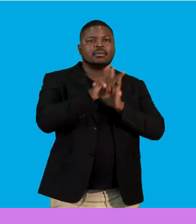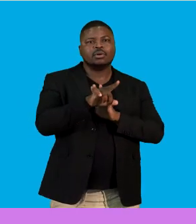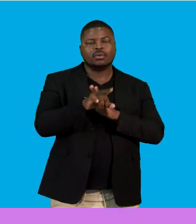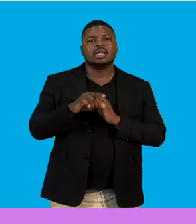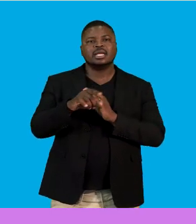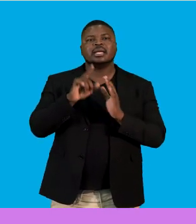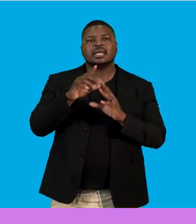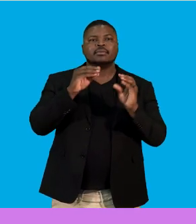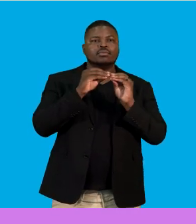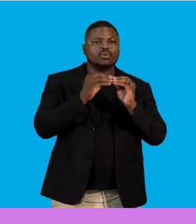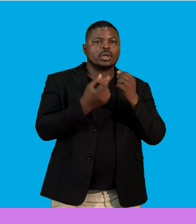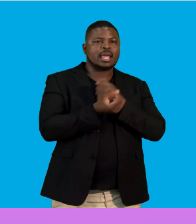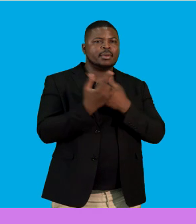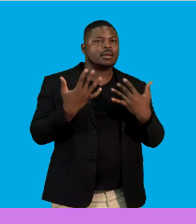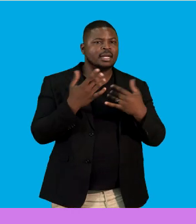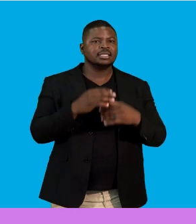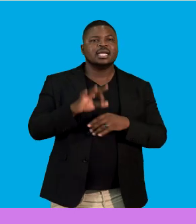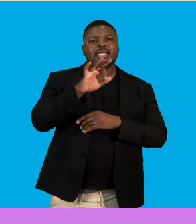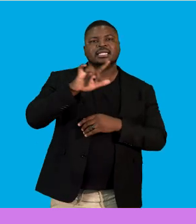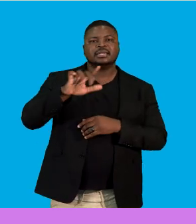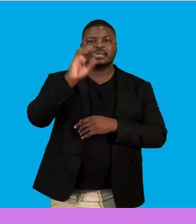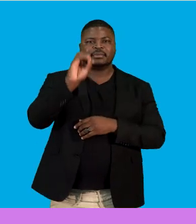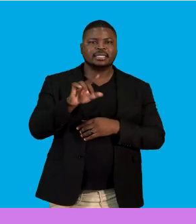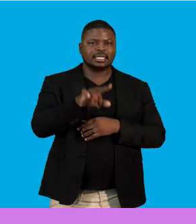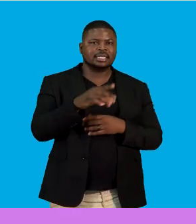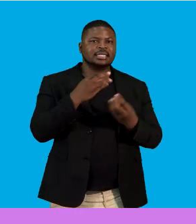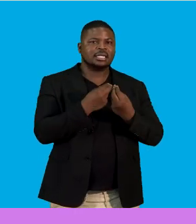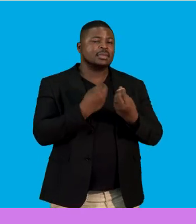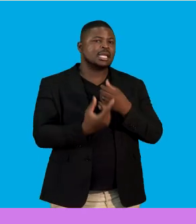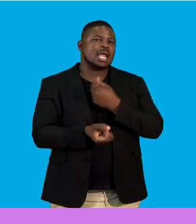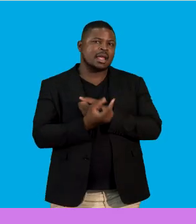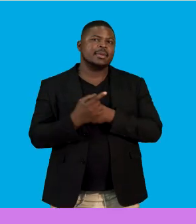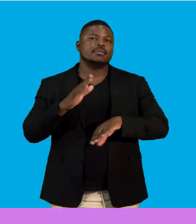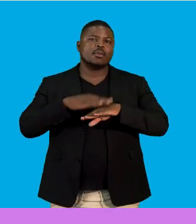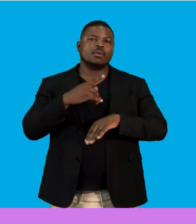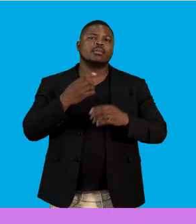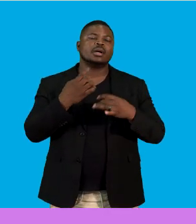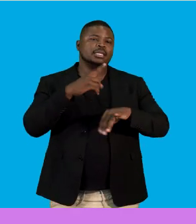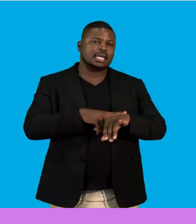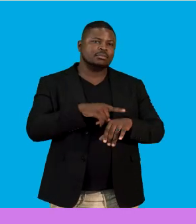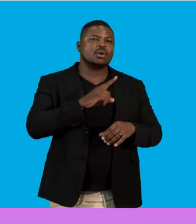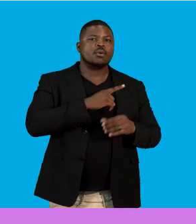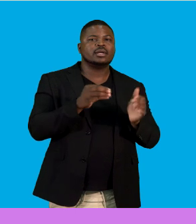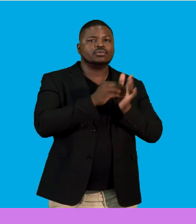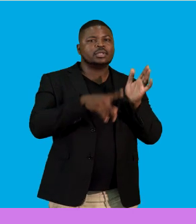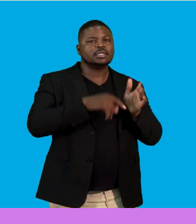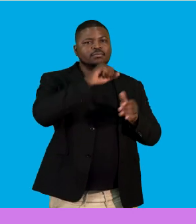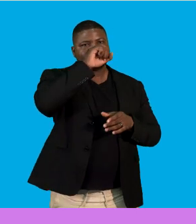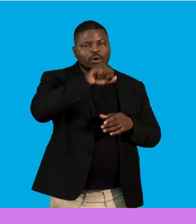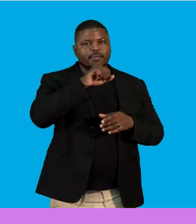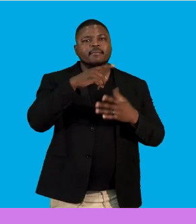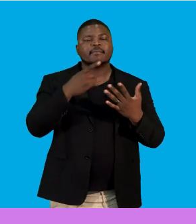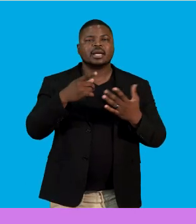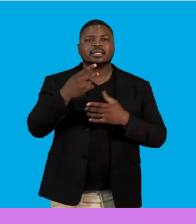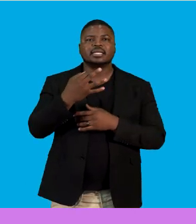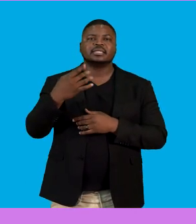is 37%. So it means if this is the learner's favorite color, it means 37% of the learners preferred color blue than